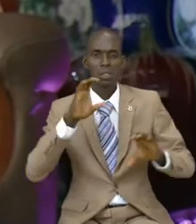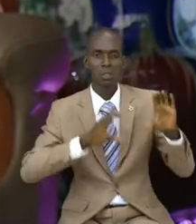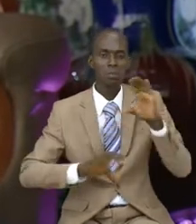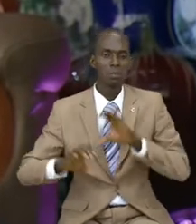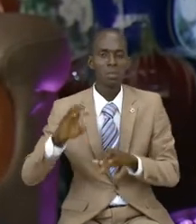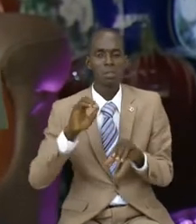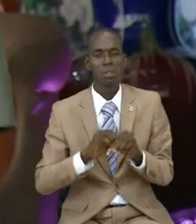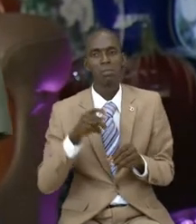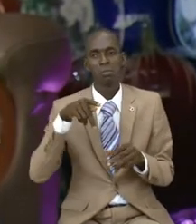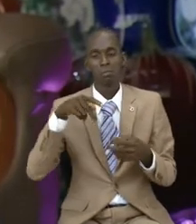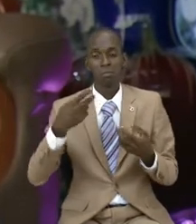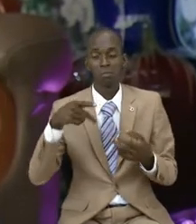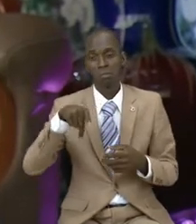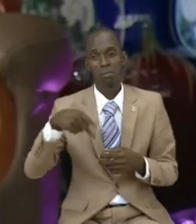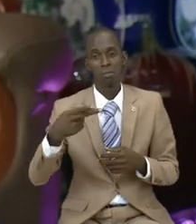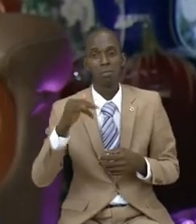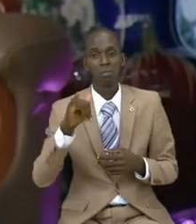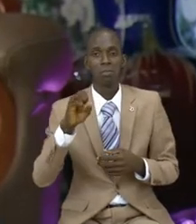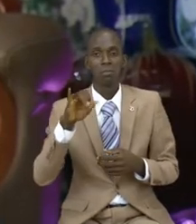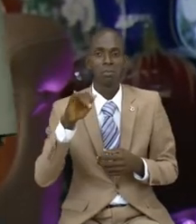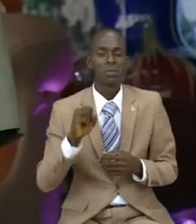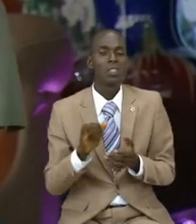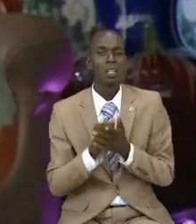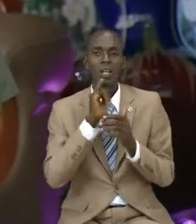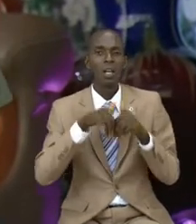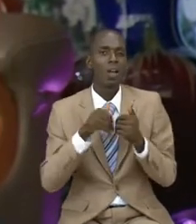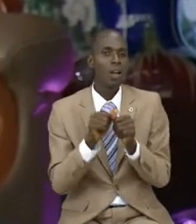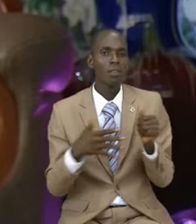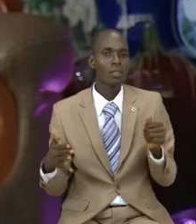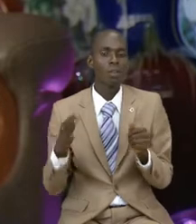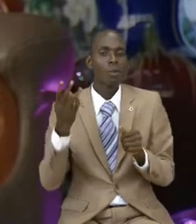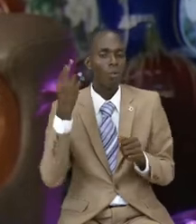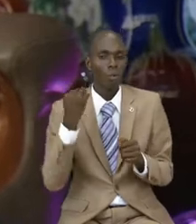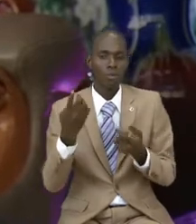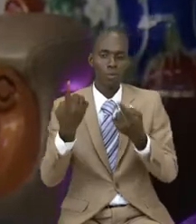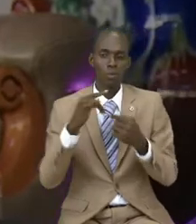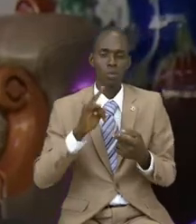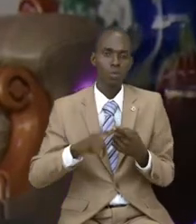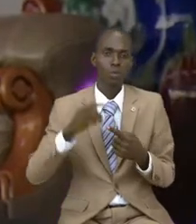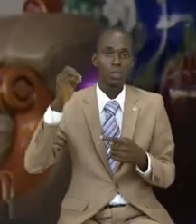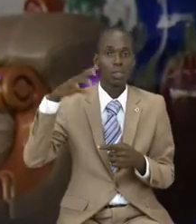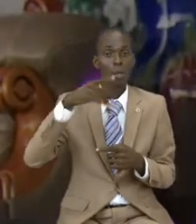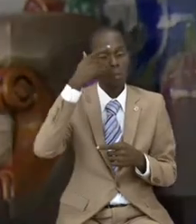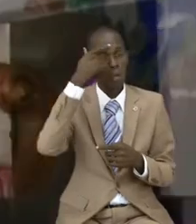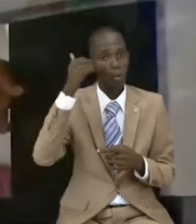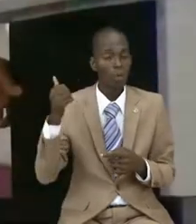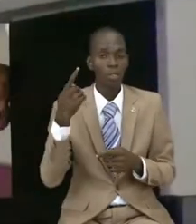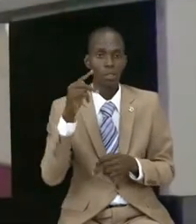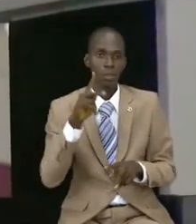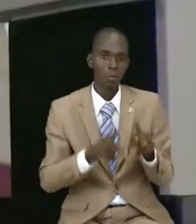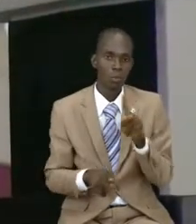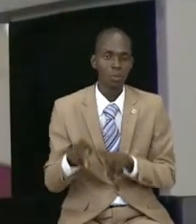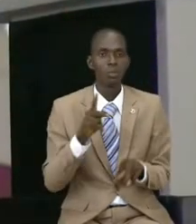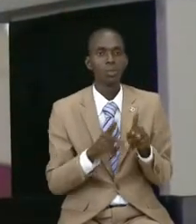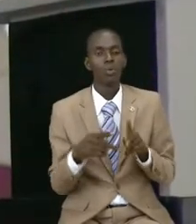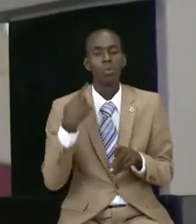in physics, and everything, that's how everything is coming to life, because the people who